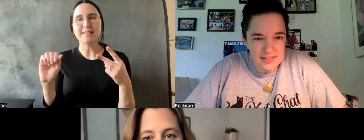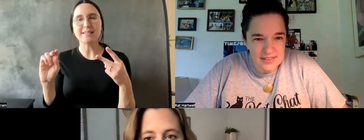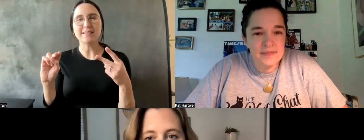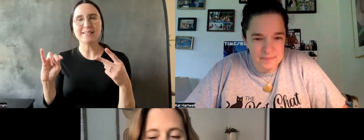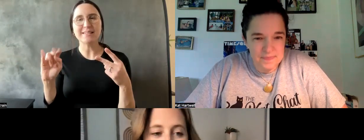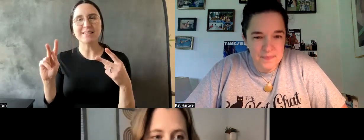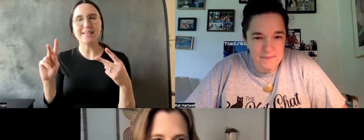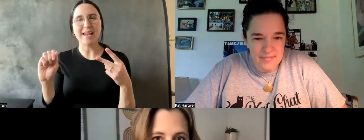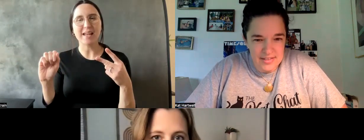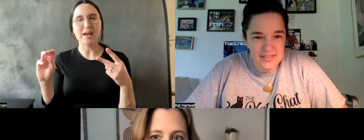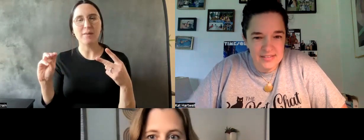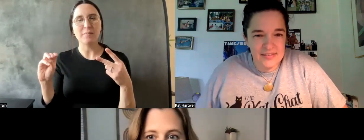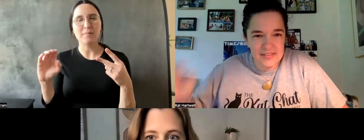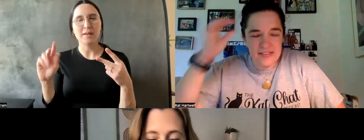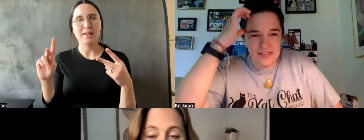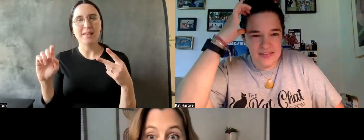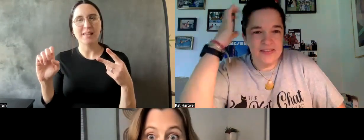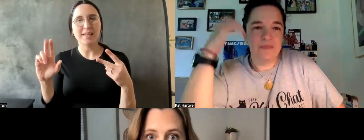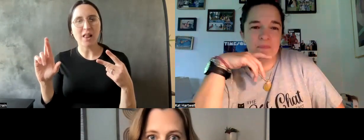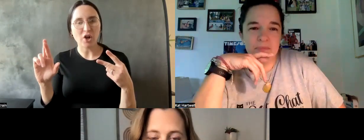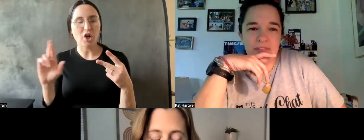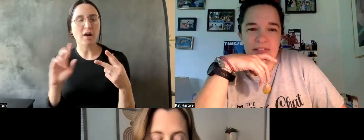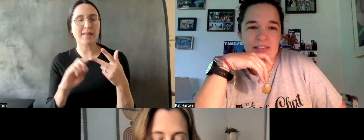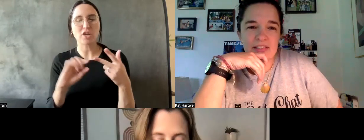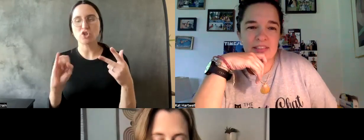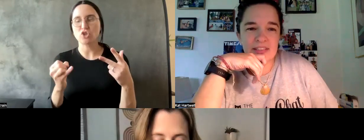and Jennifer Wigmore was in it, and she was on my